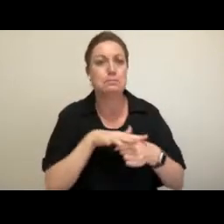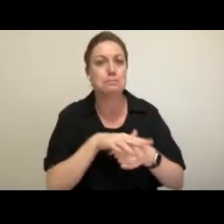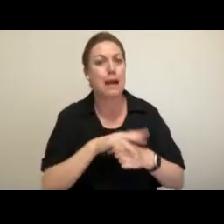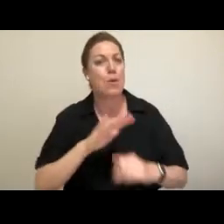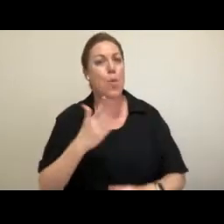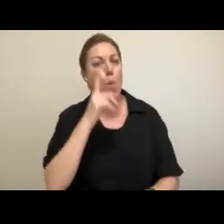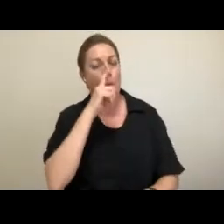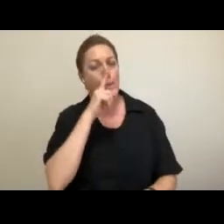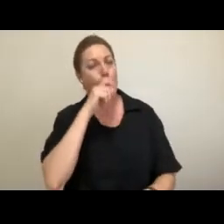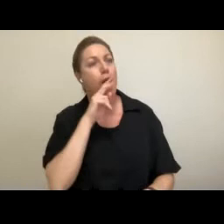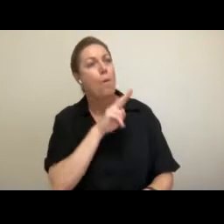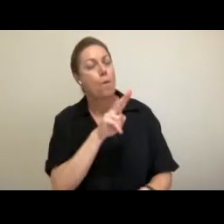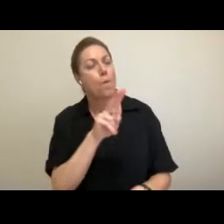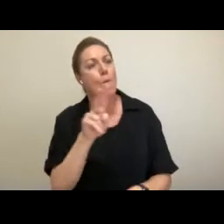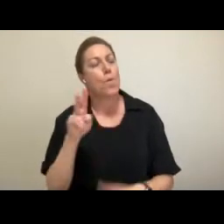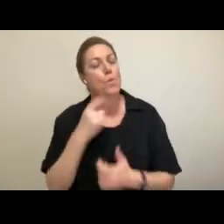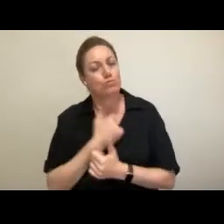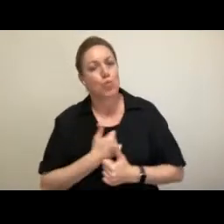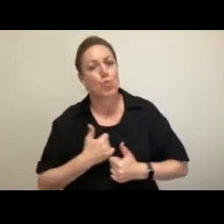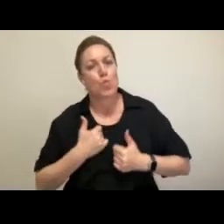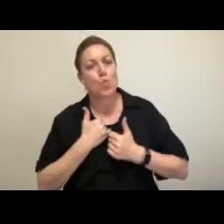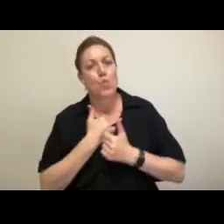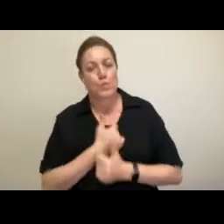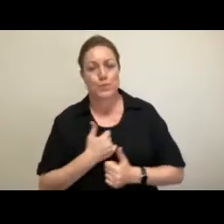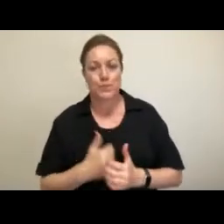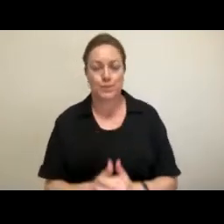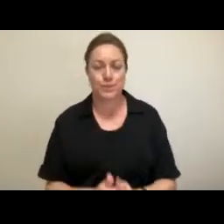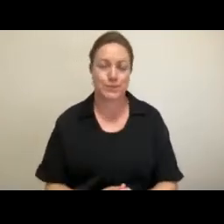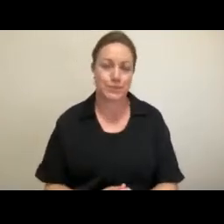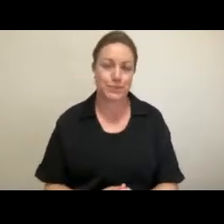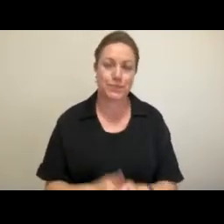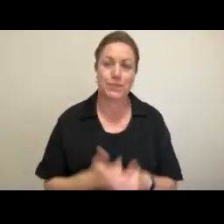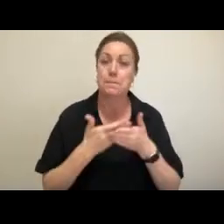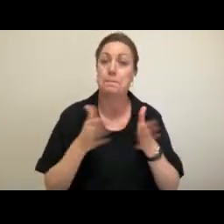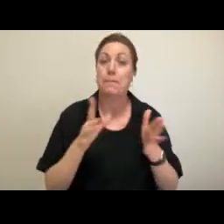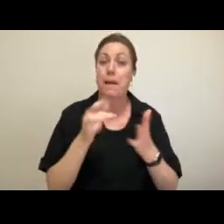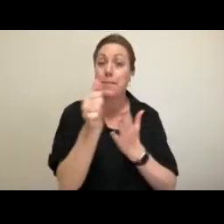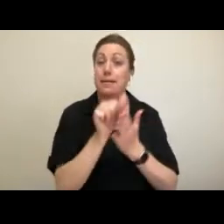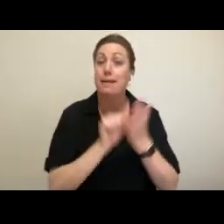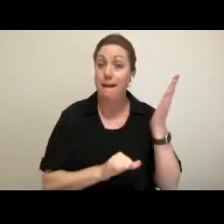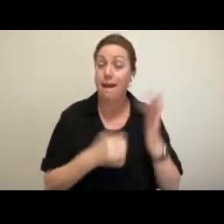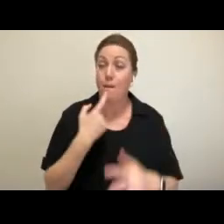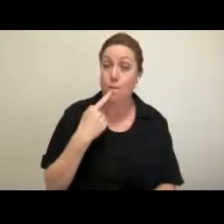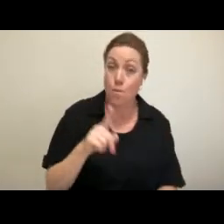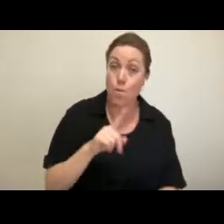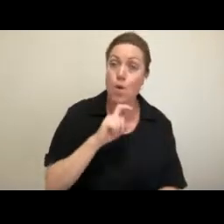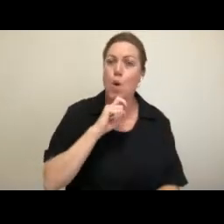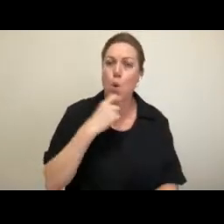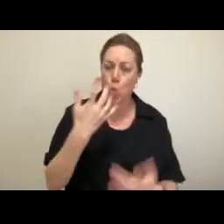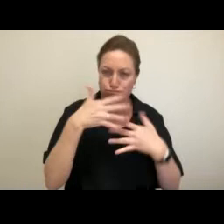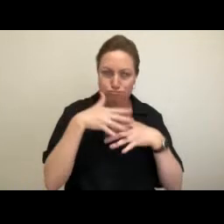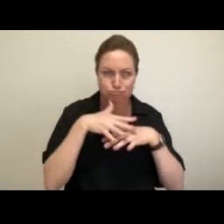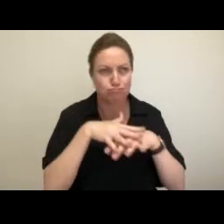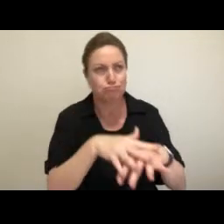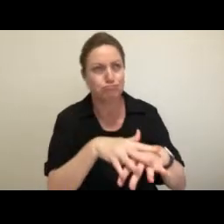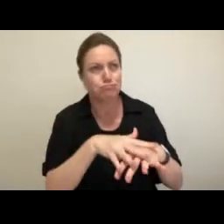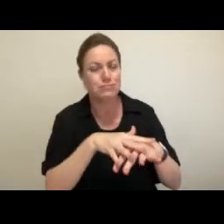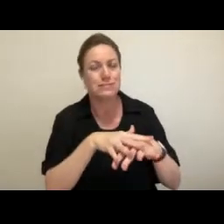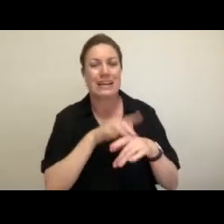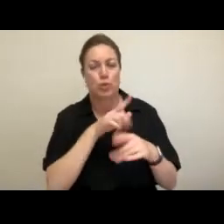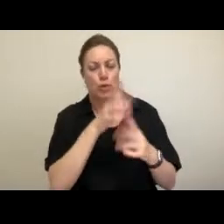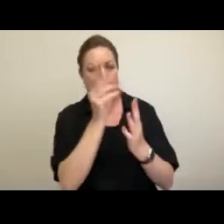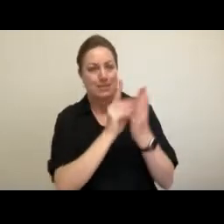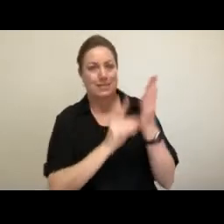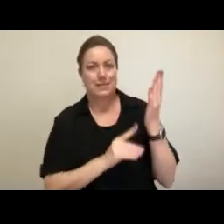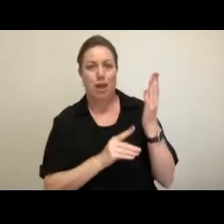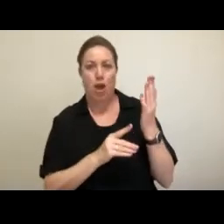alike. Public art commissions will be integrated into the architecture and design. We want them to form